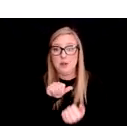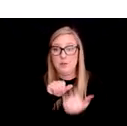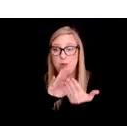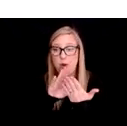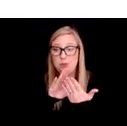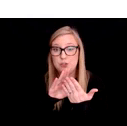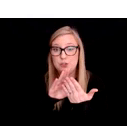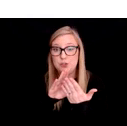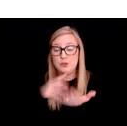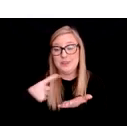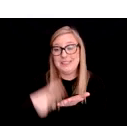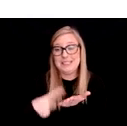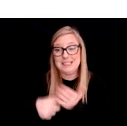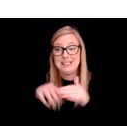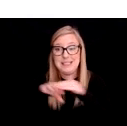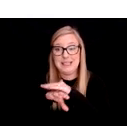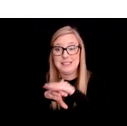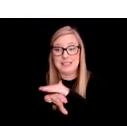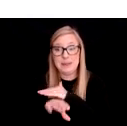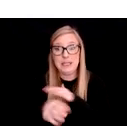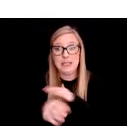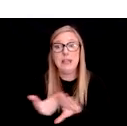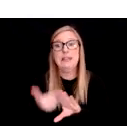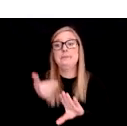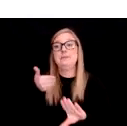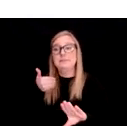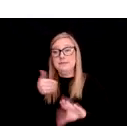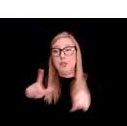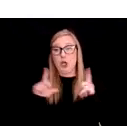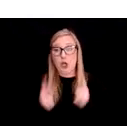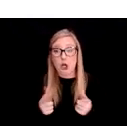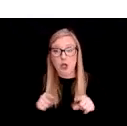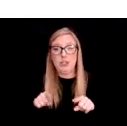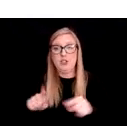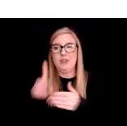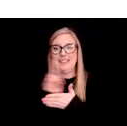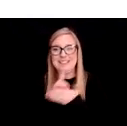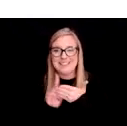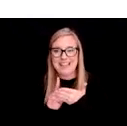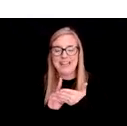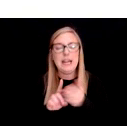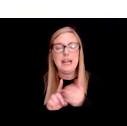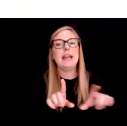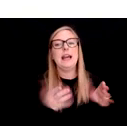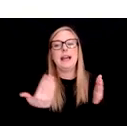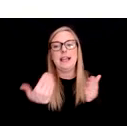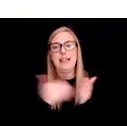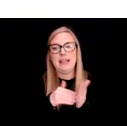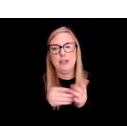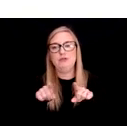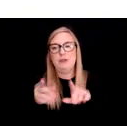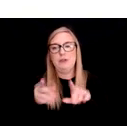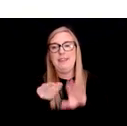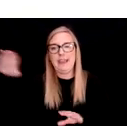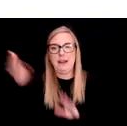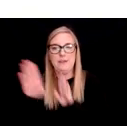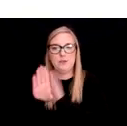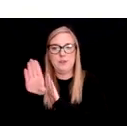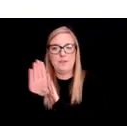earlier in the process and thinking about those things in the design environment and then the handoff phase, but using fundamental